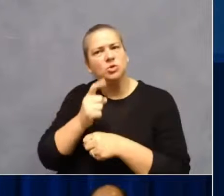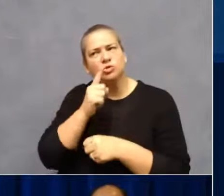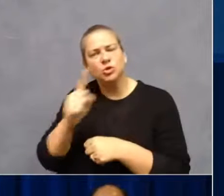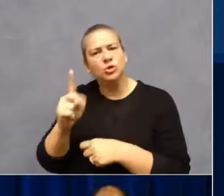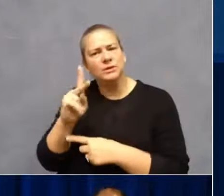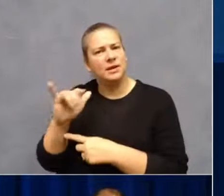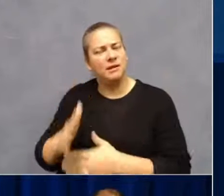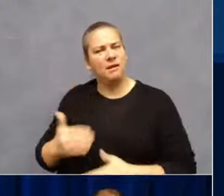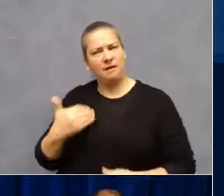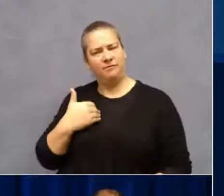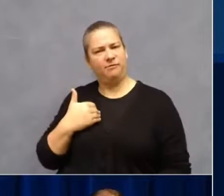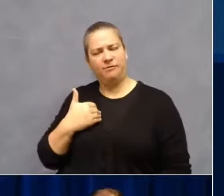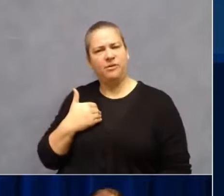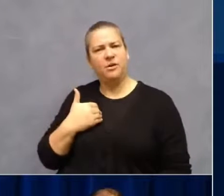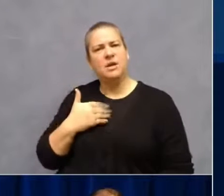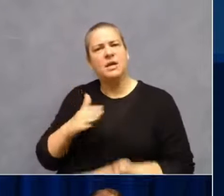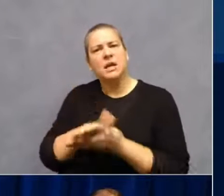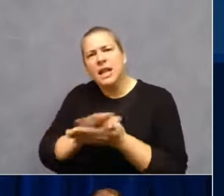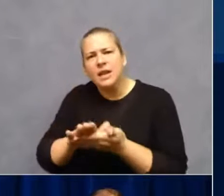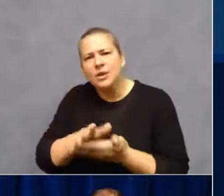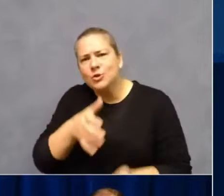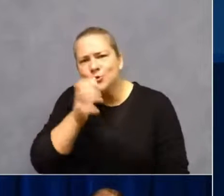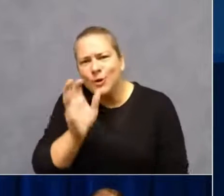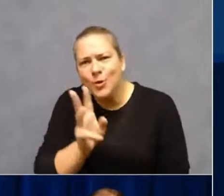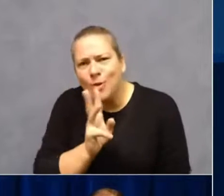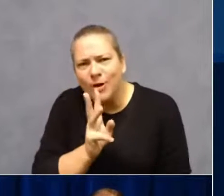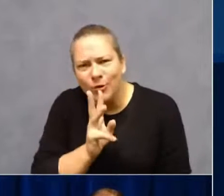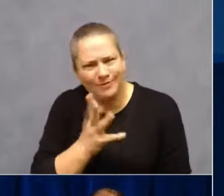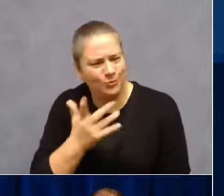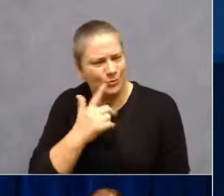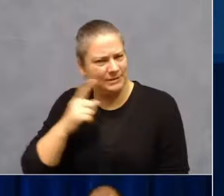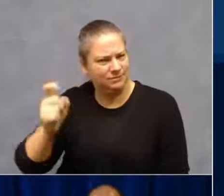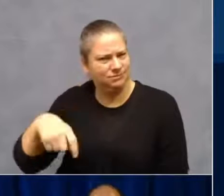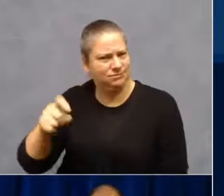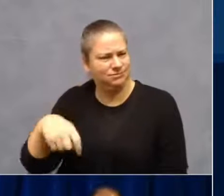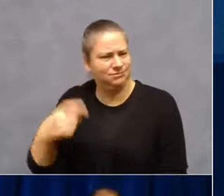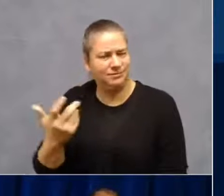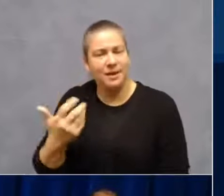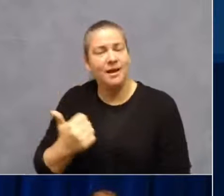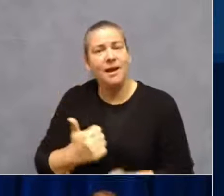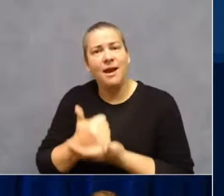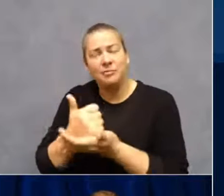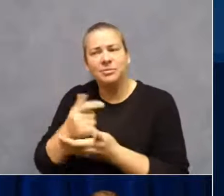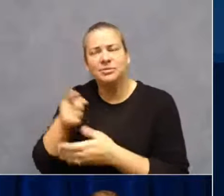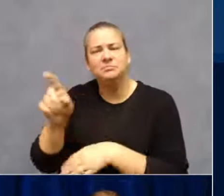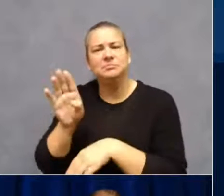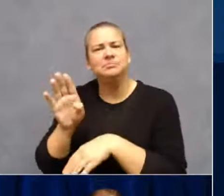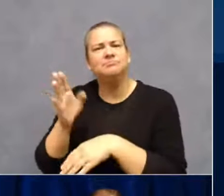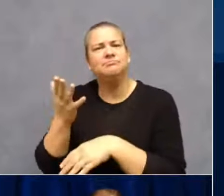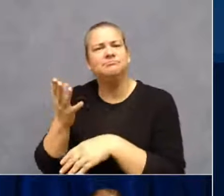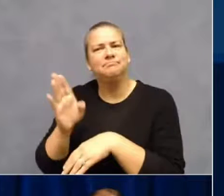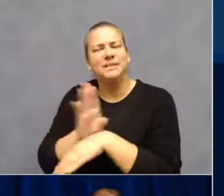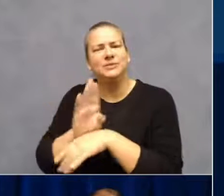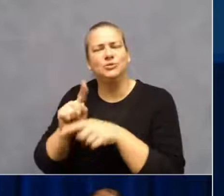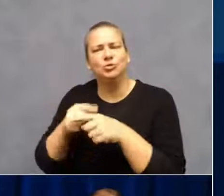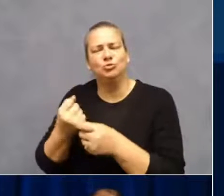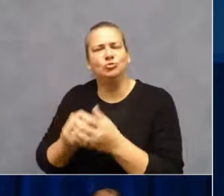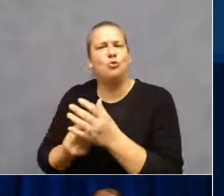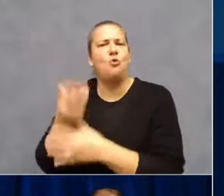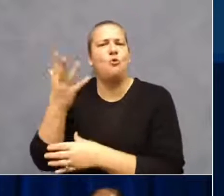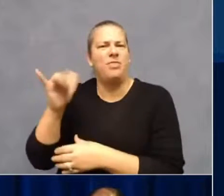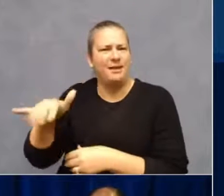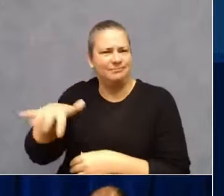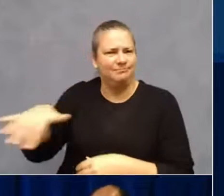basic human right, and will help industries expand in the region. Thanks to everyone who made